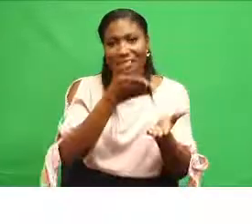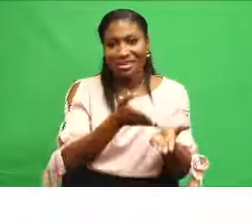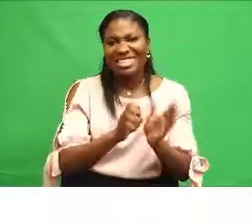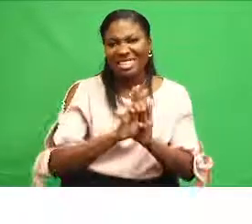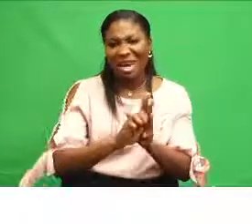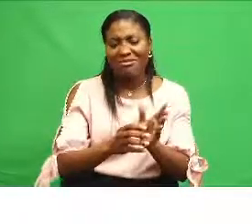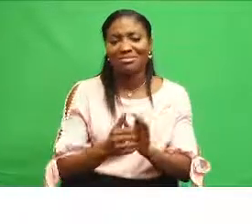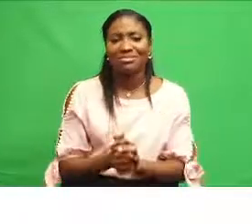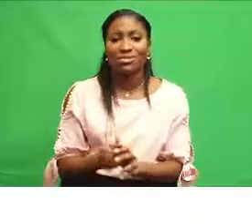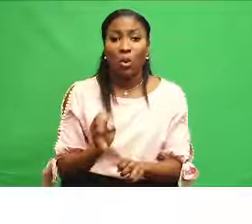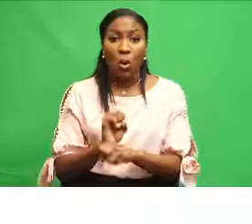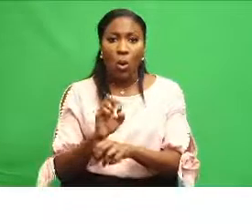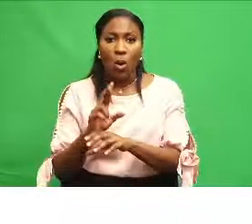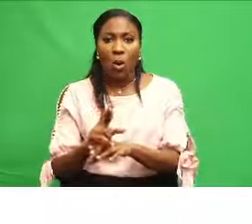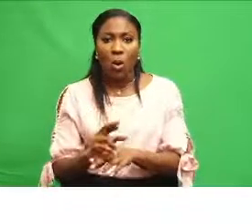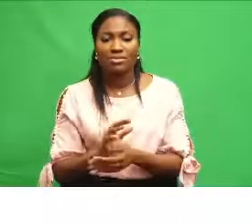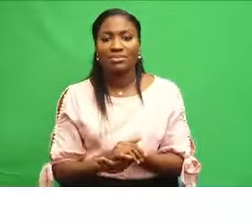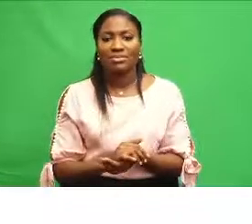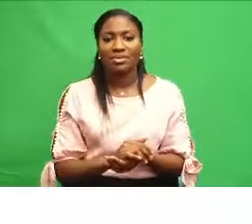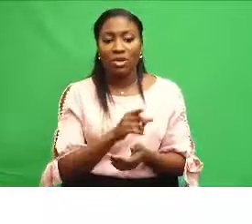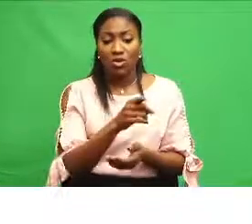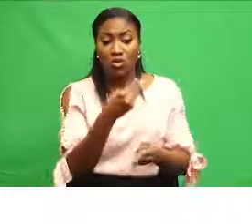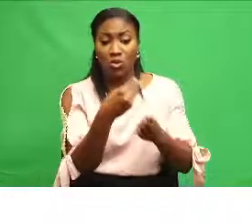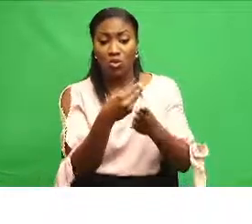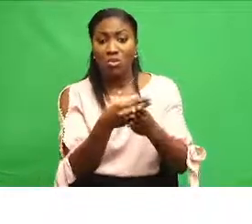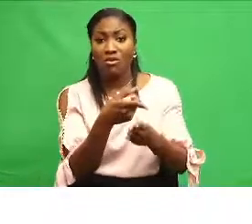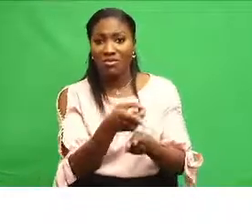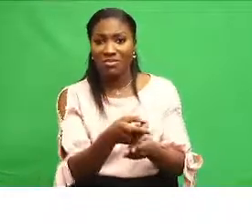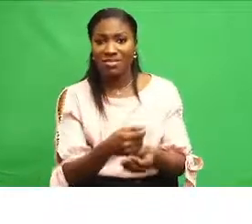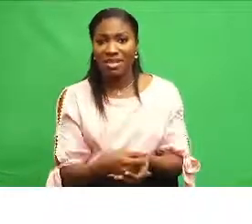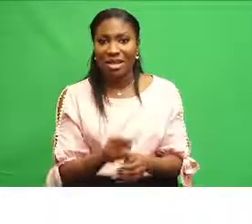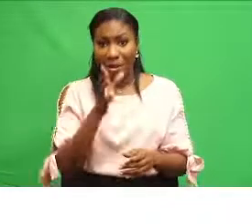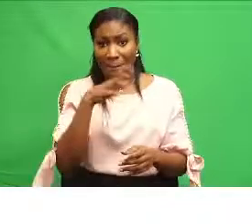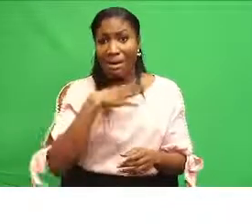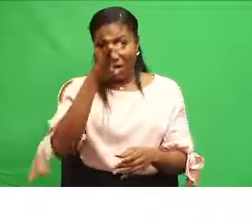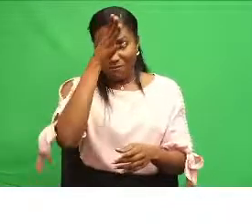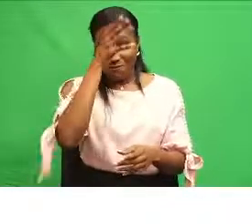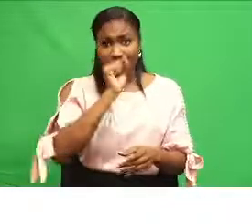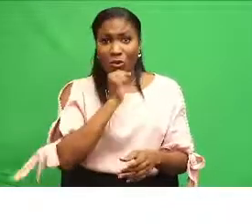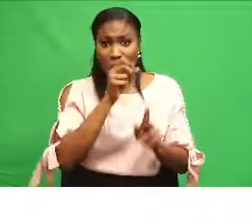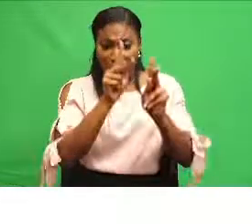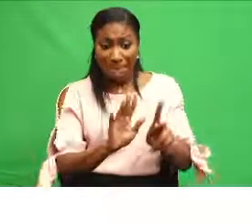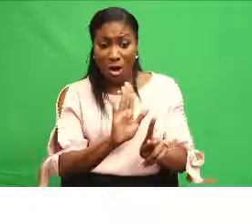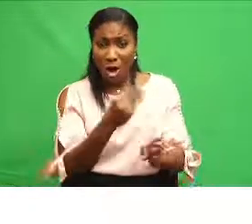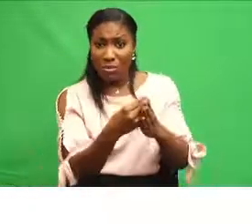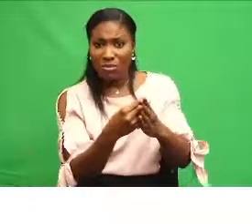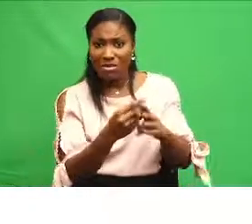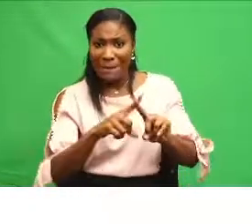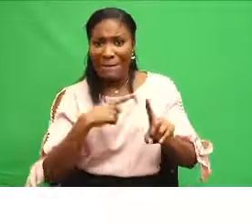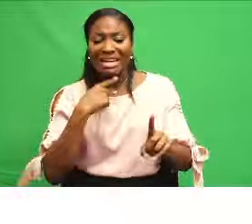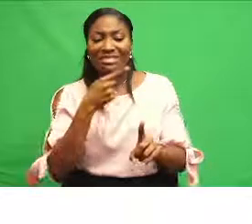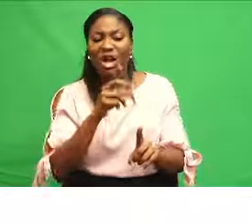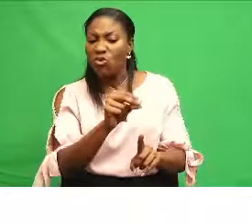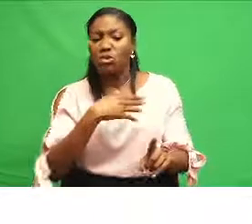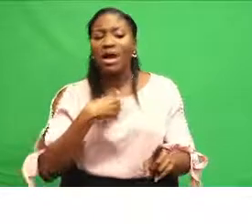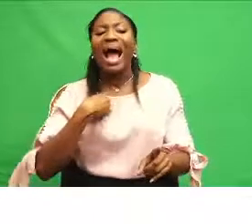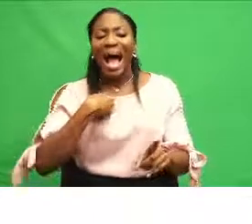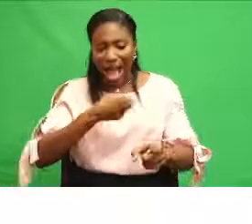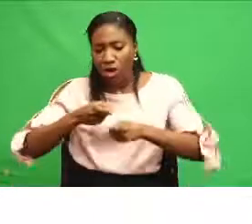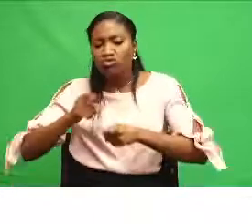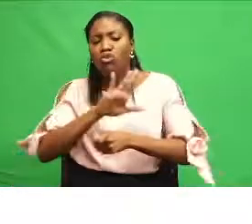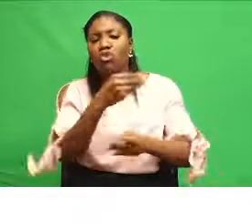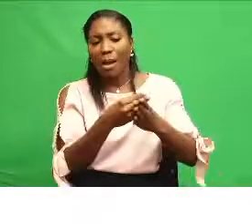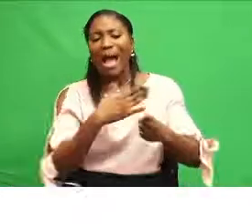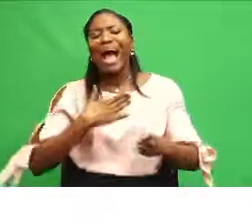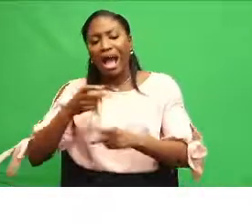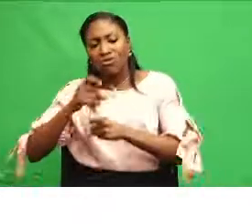their money or preventing them from controlling their assets. So, it is a balancing act. Timothy would have experienced delegating to his